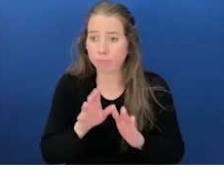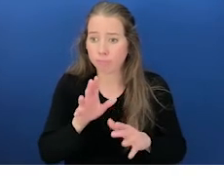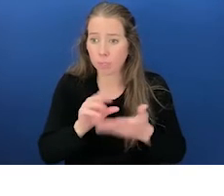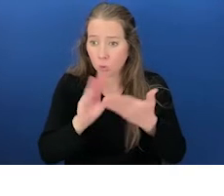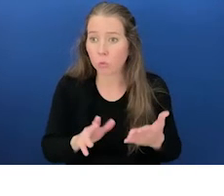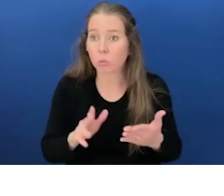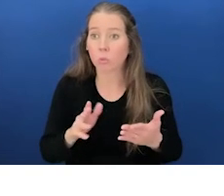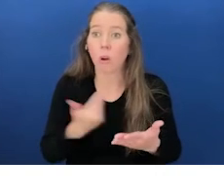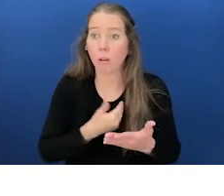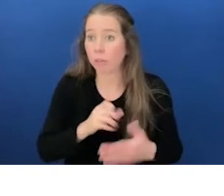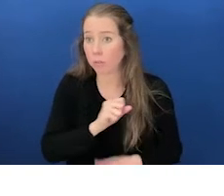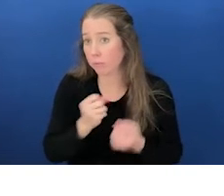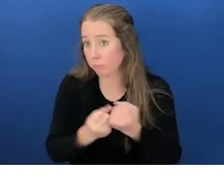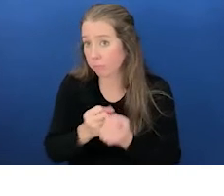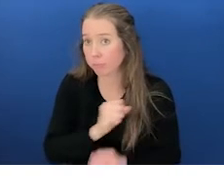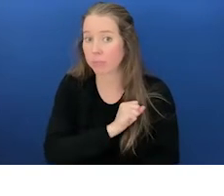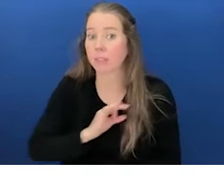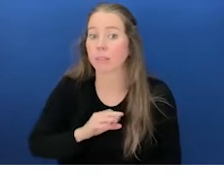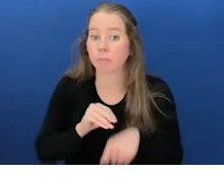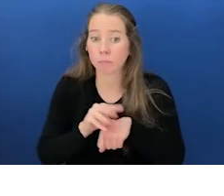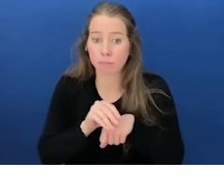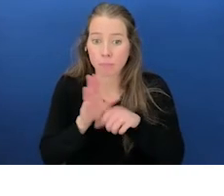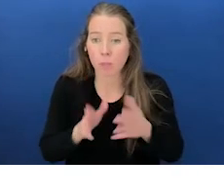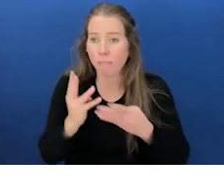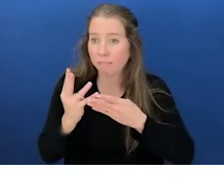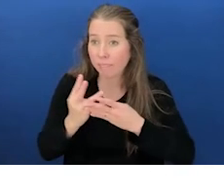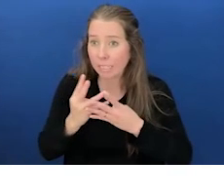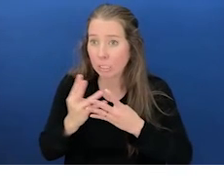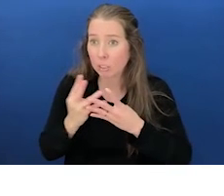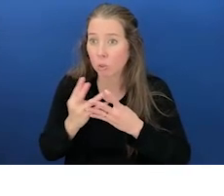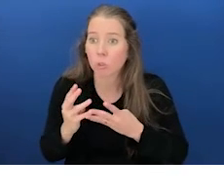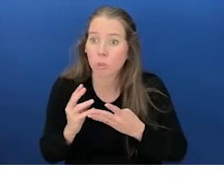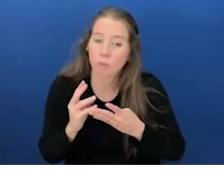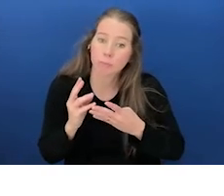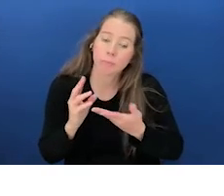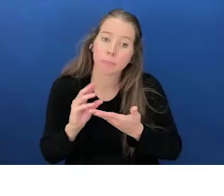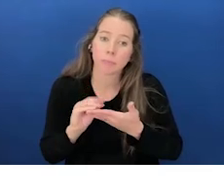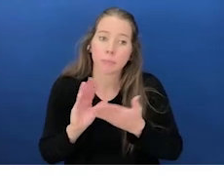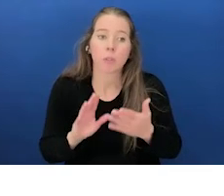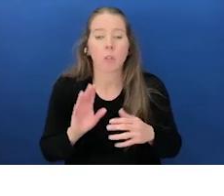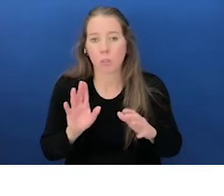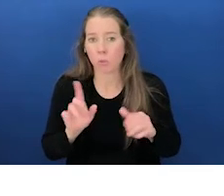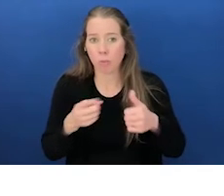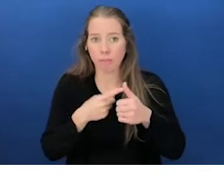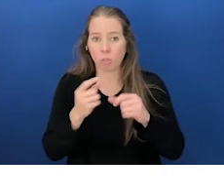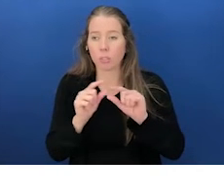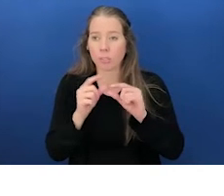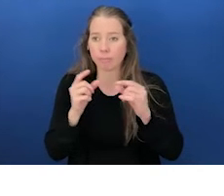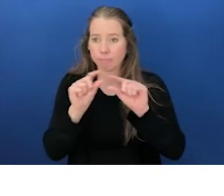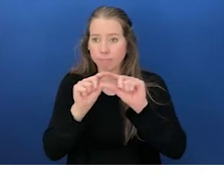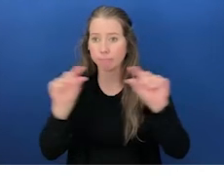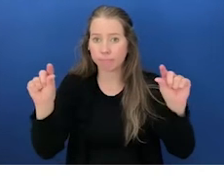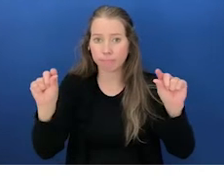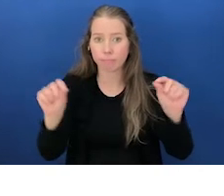the counseling will make sure and they will filter out students who have a code. So the first line